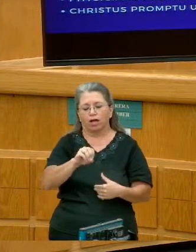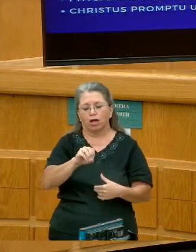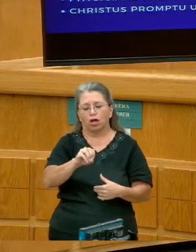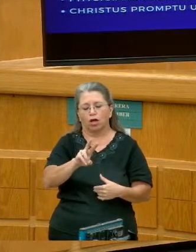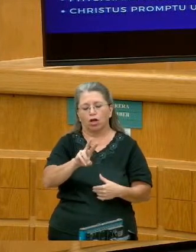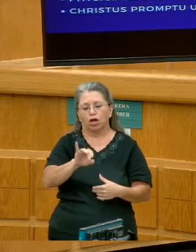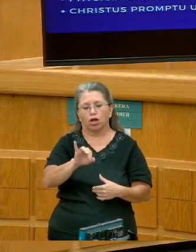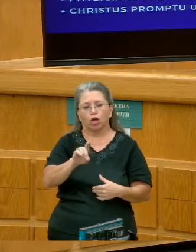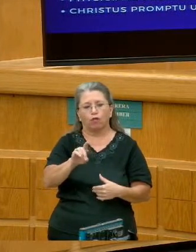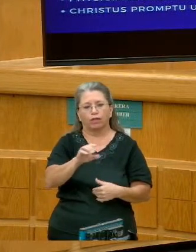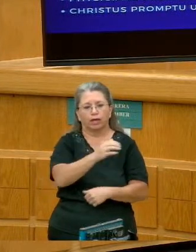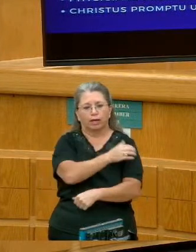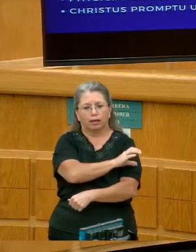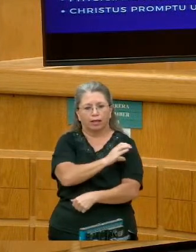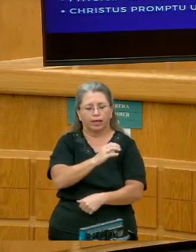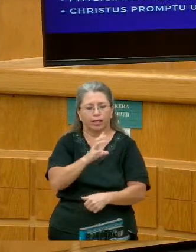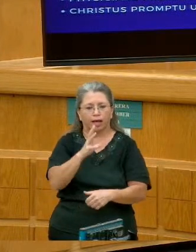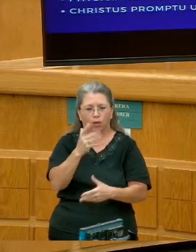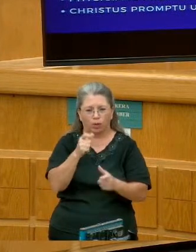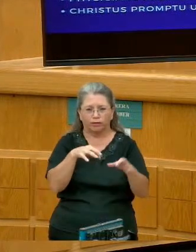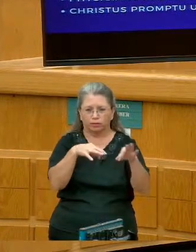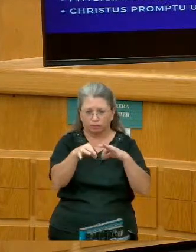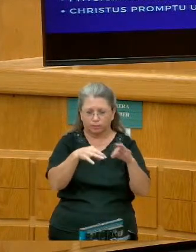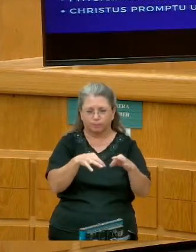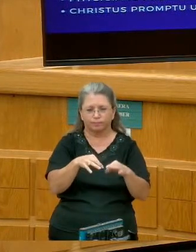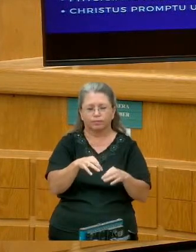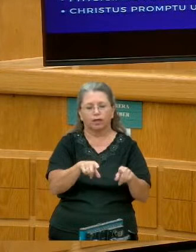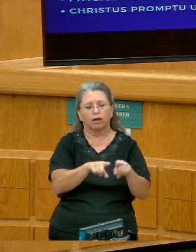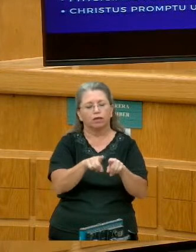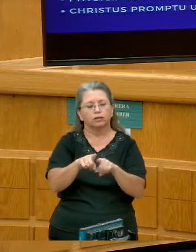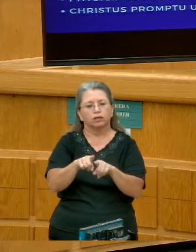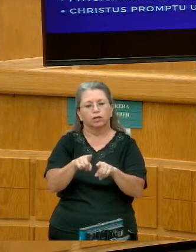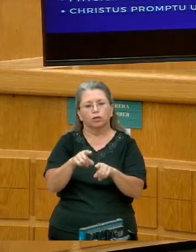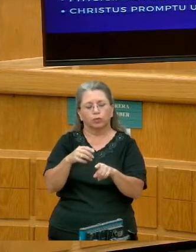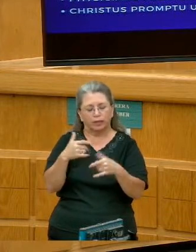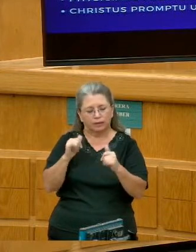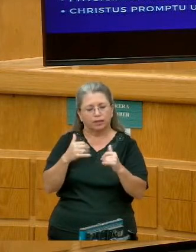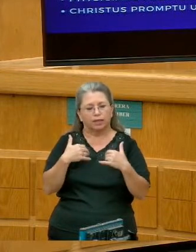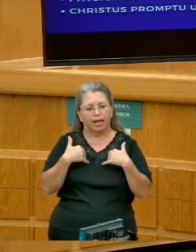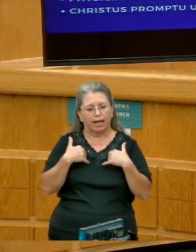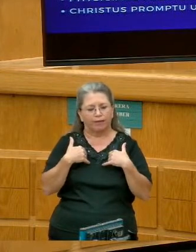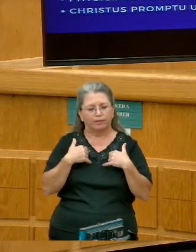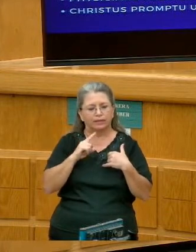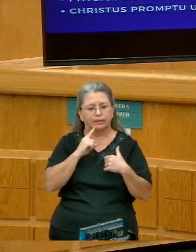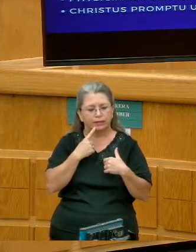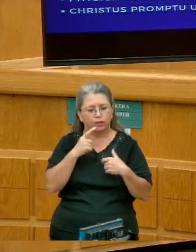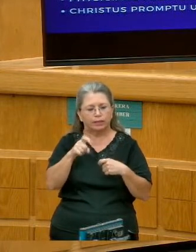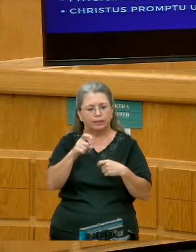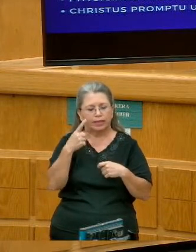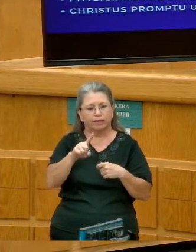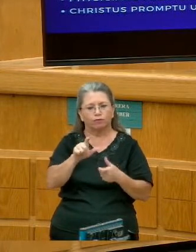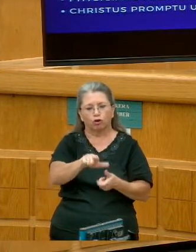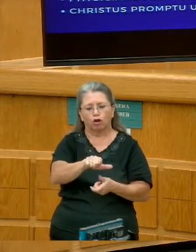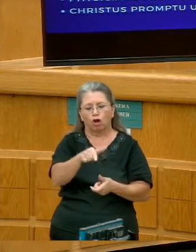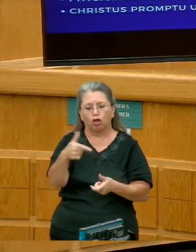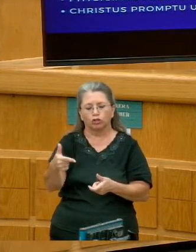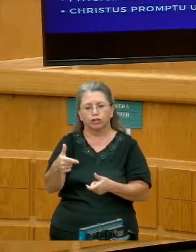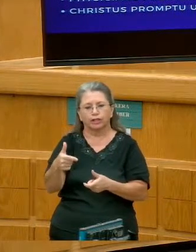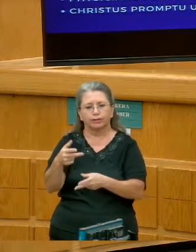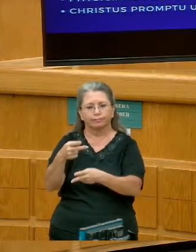the urgent need for an alternate care site for 40 additional ICU